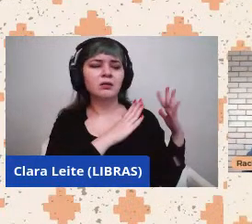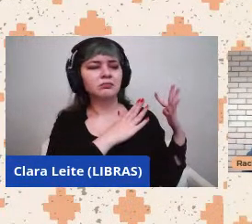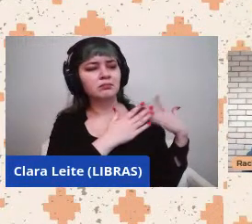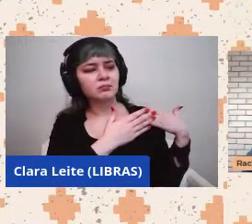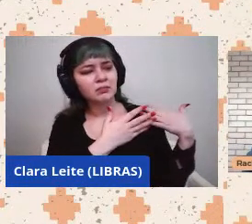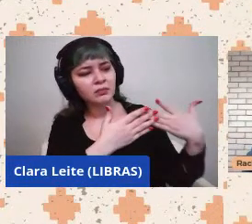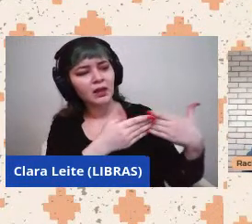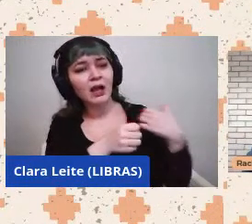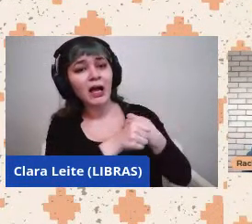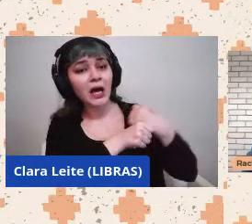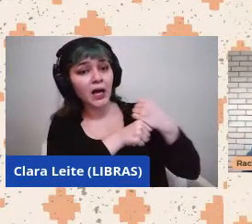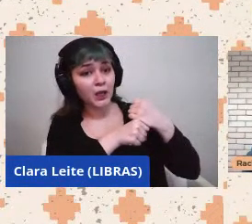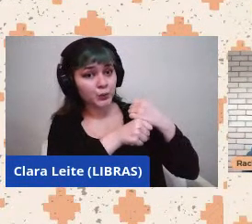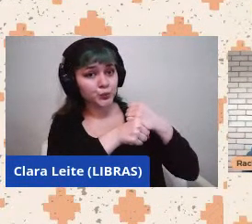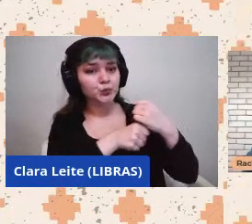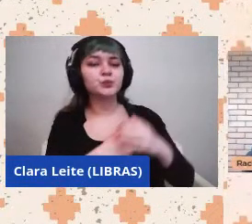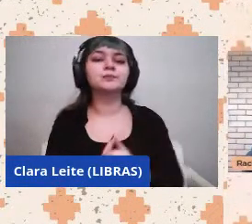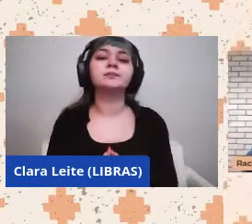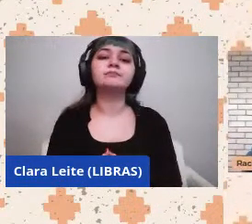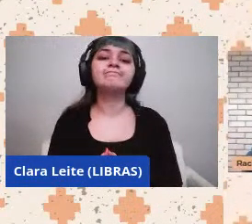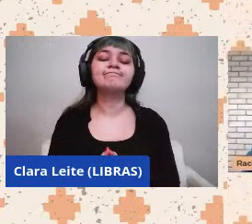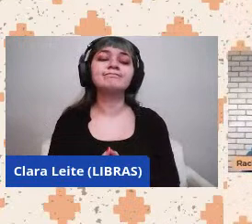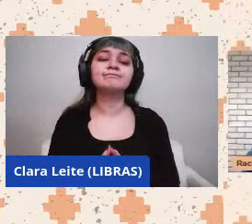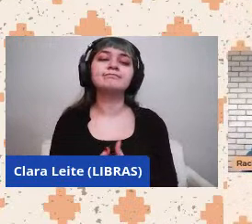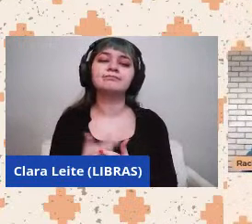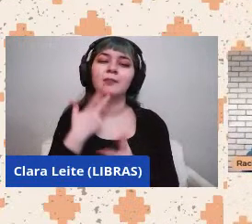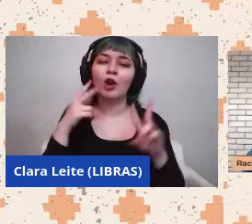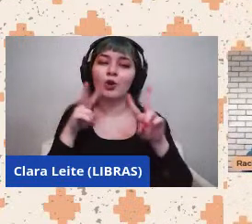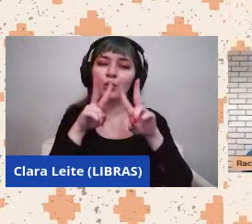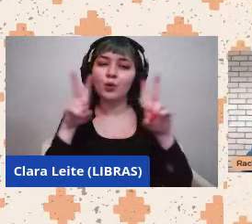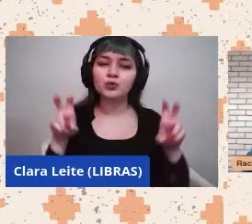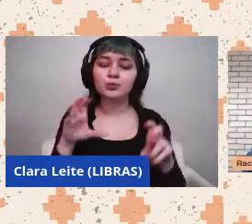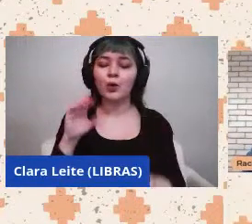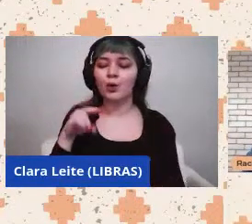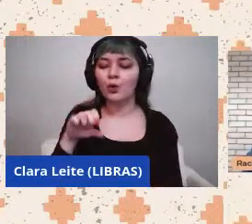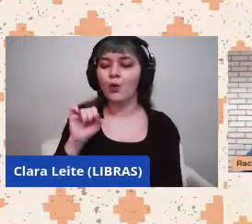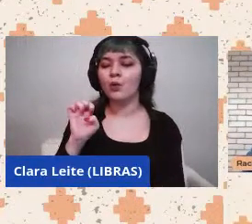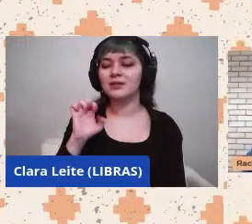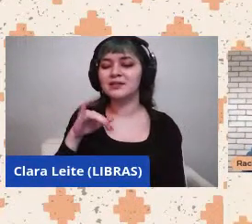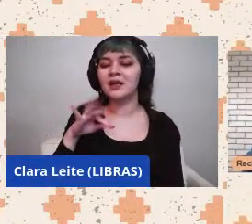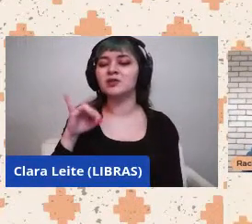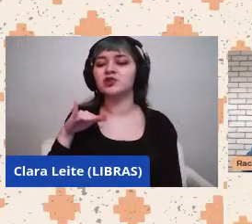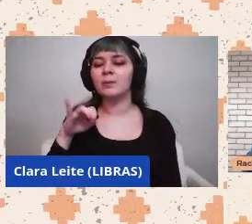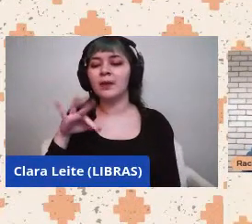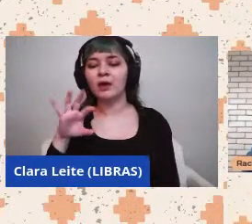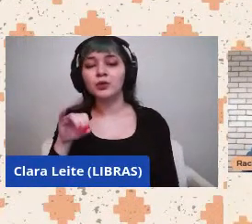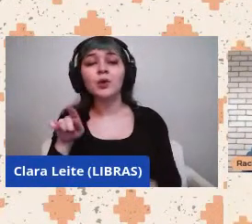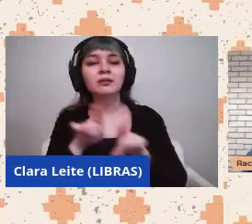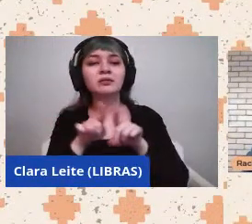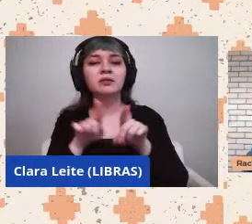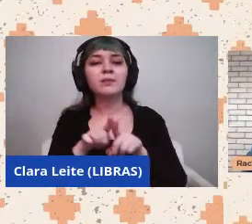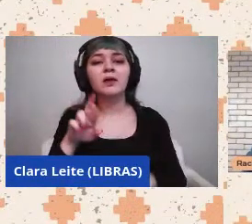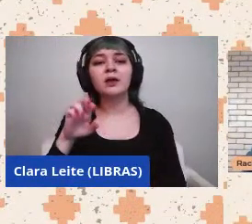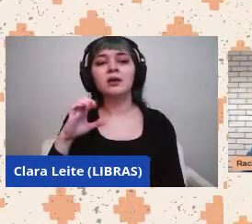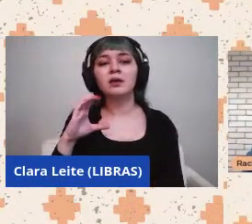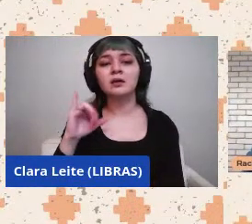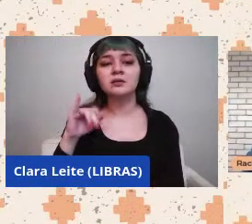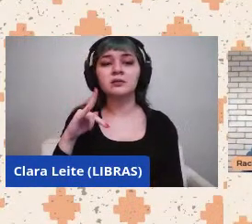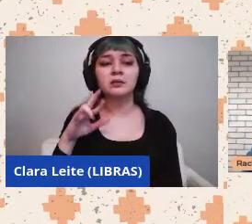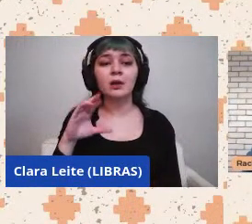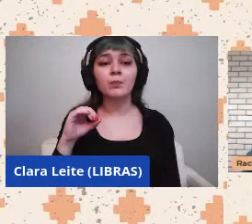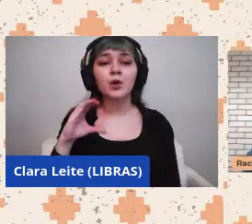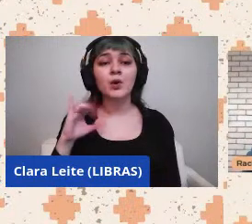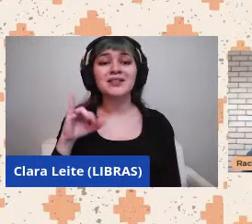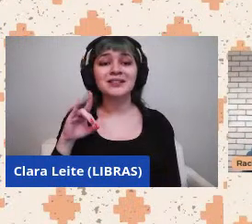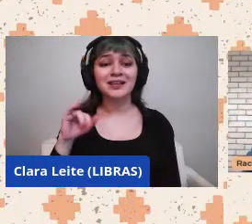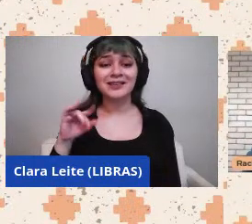years. When we move on to informed consent and reciprocity, I think probably this is the area in